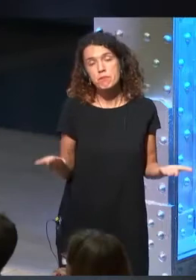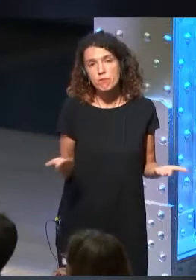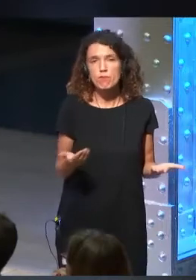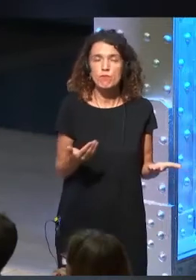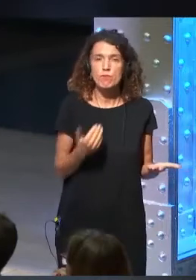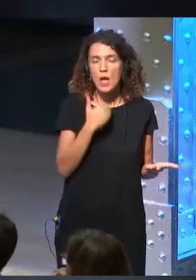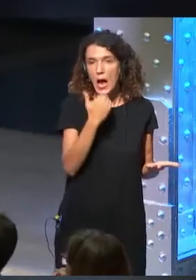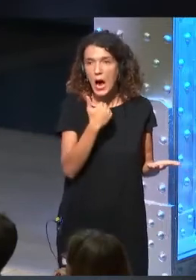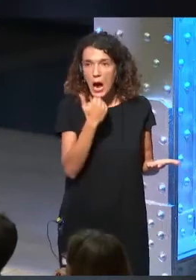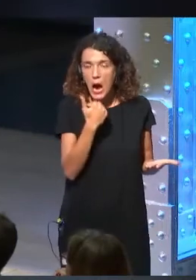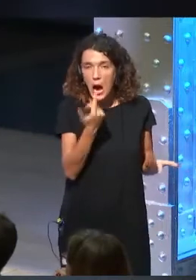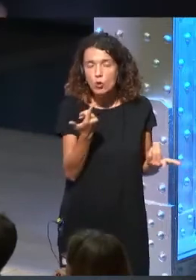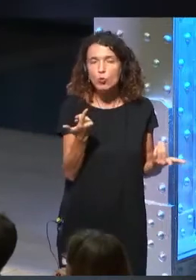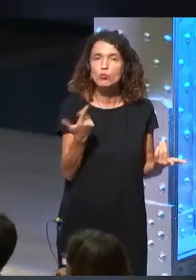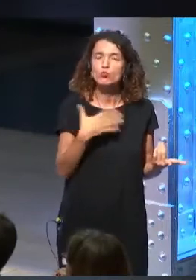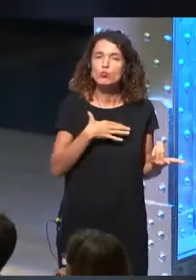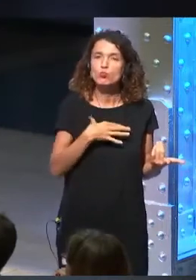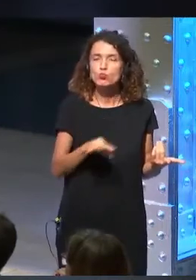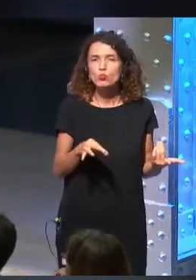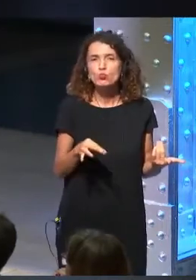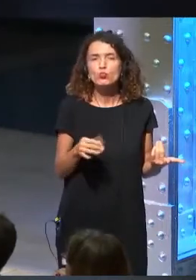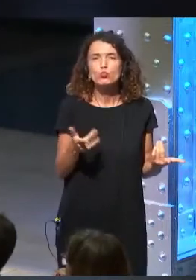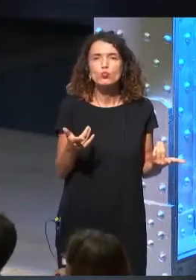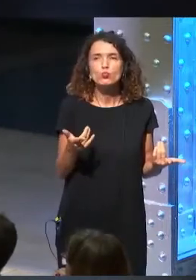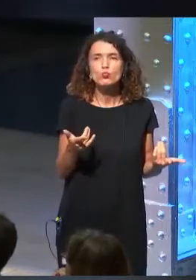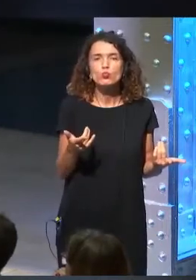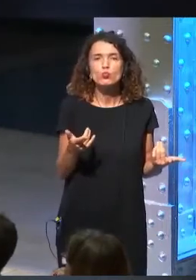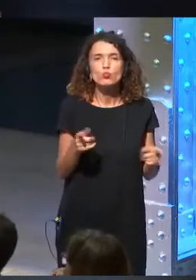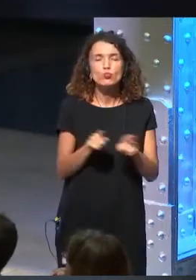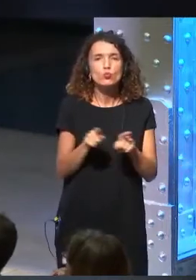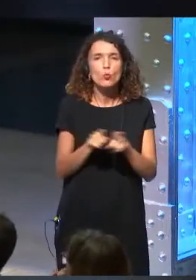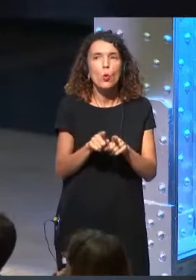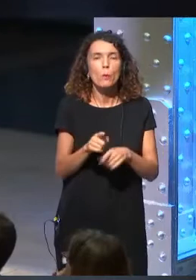was, of seeing, now a child soldier with a large Kalashnikov.